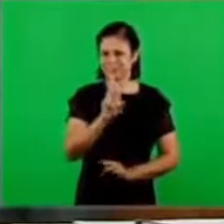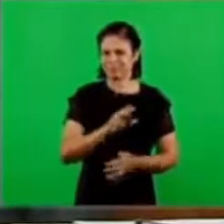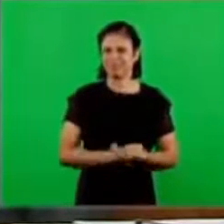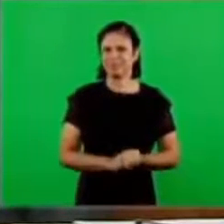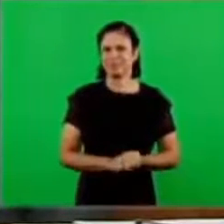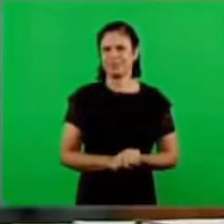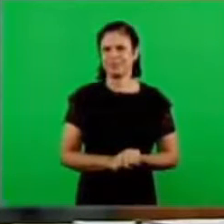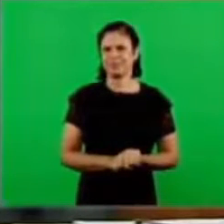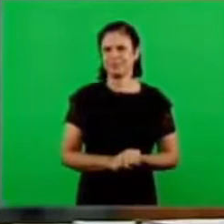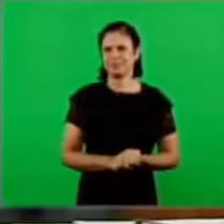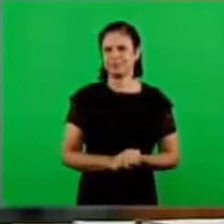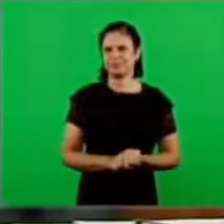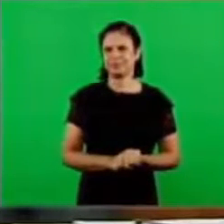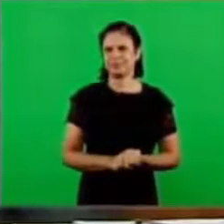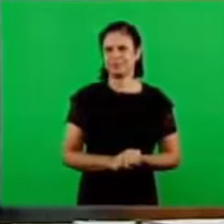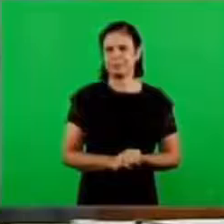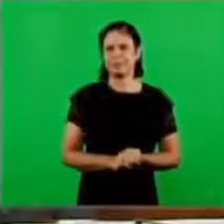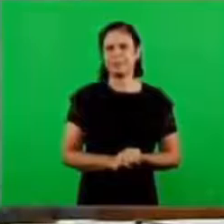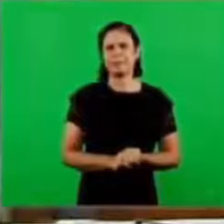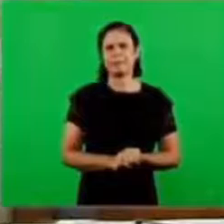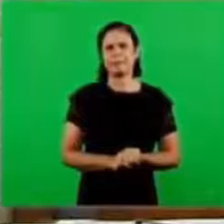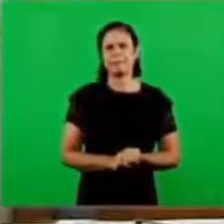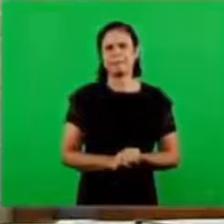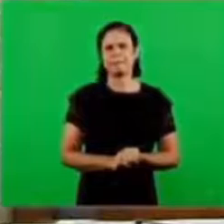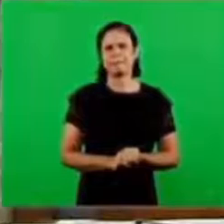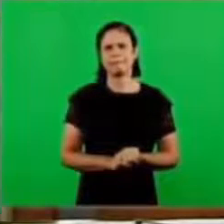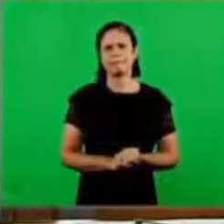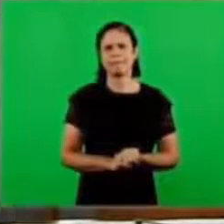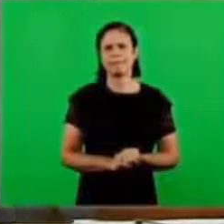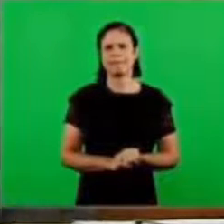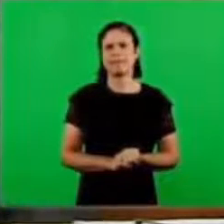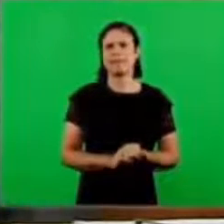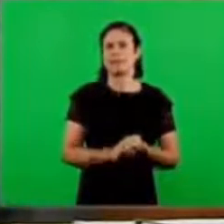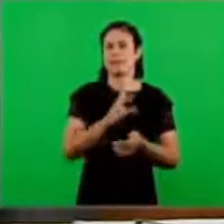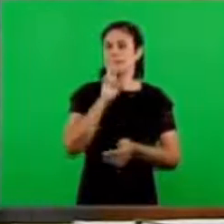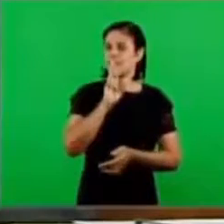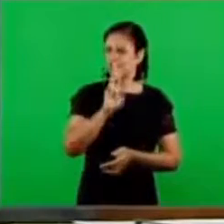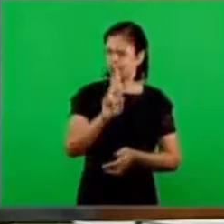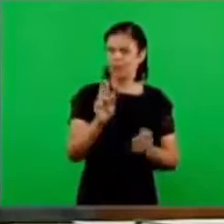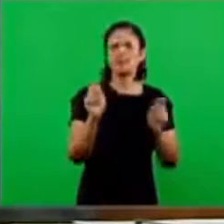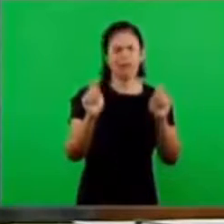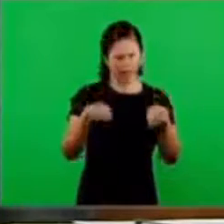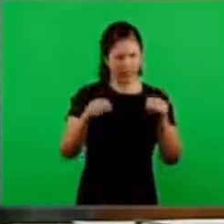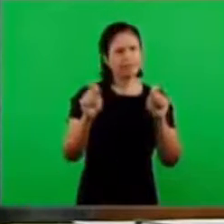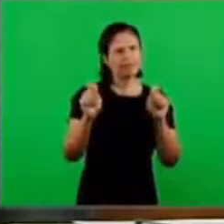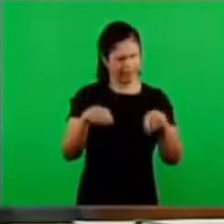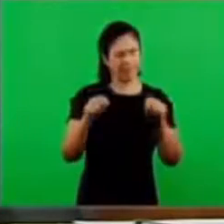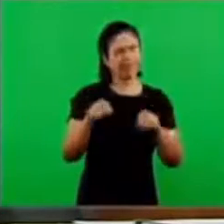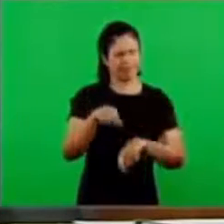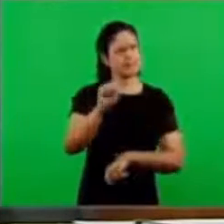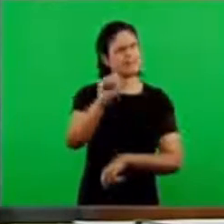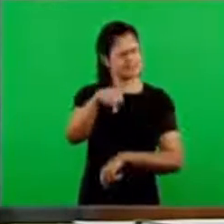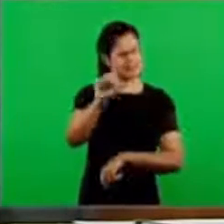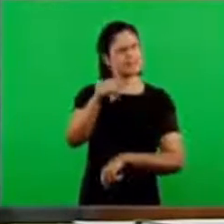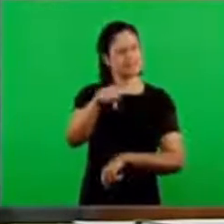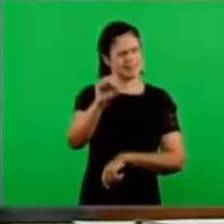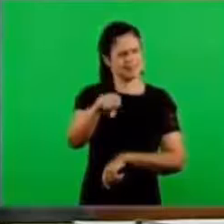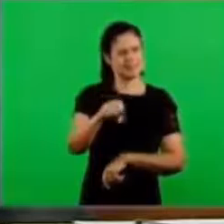now let's go to the answer of each of the question. The first question is here. Can we